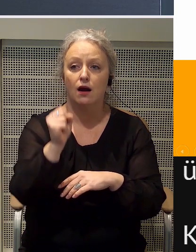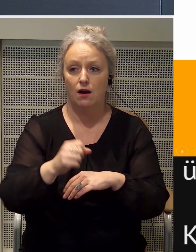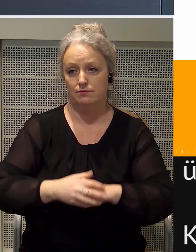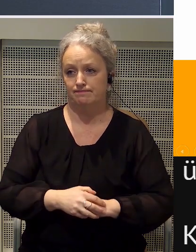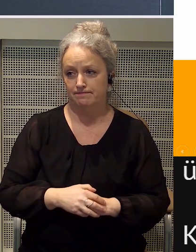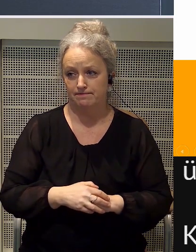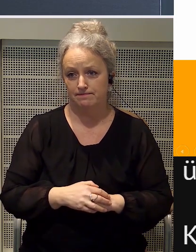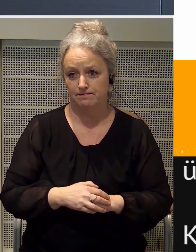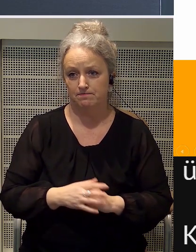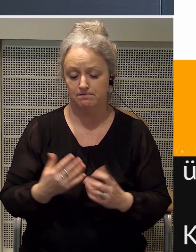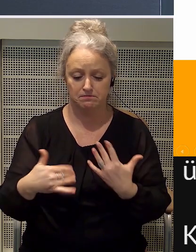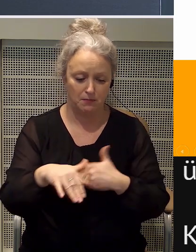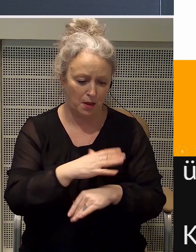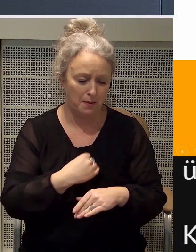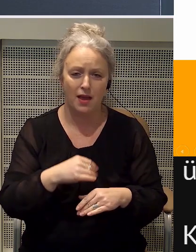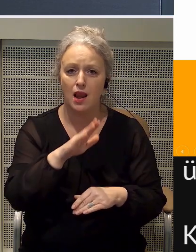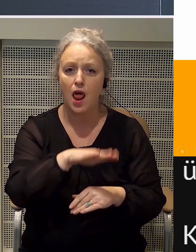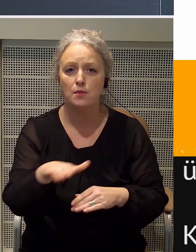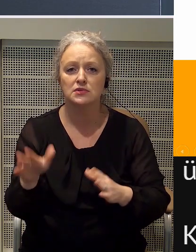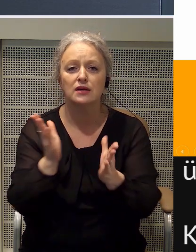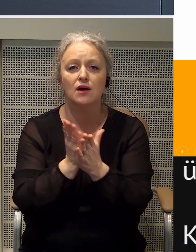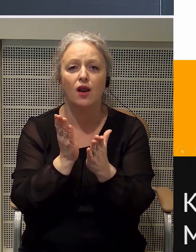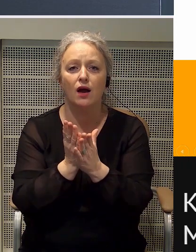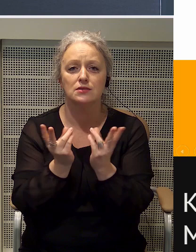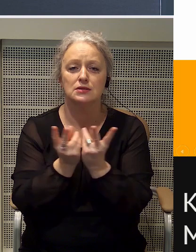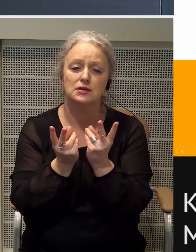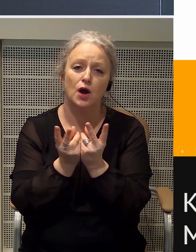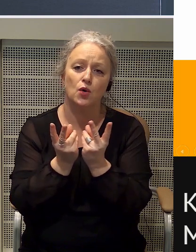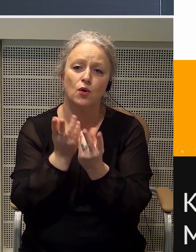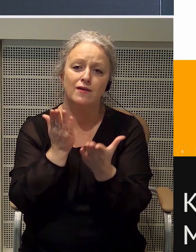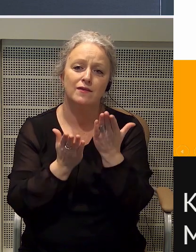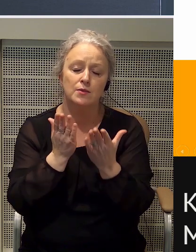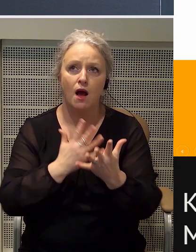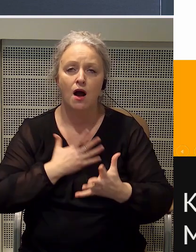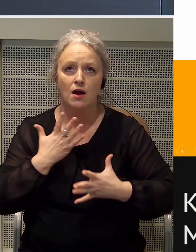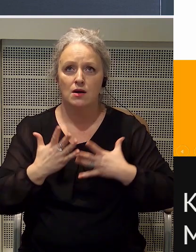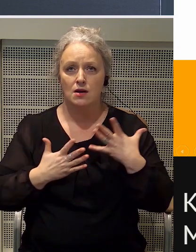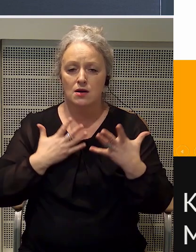are only some examples. Firstly, the example of Kaia.